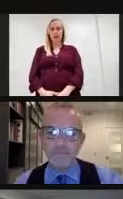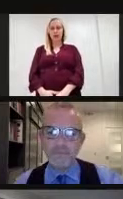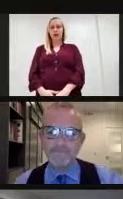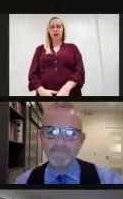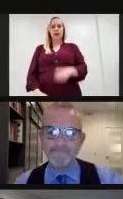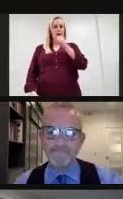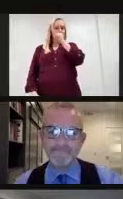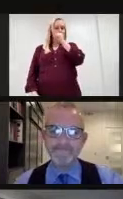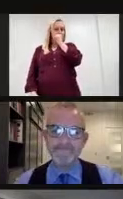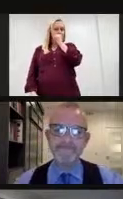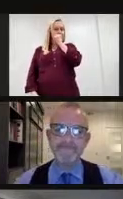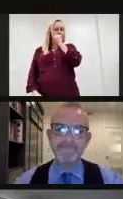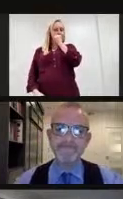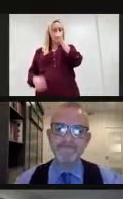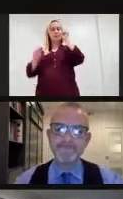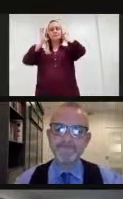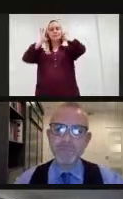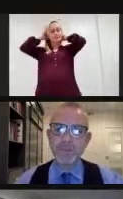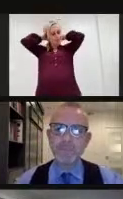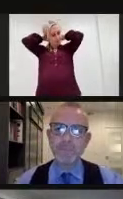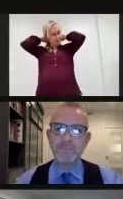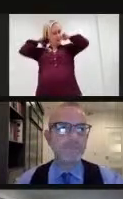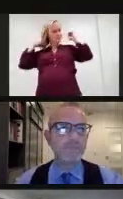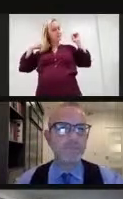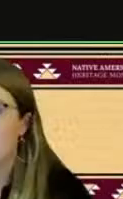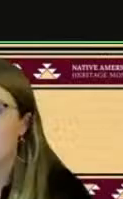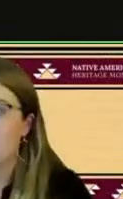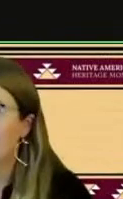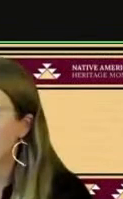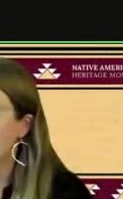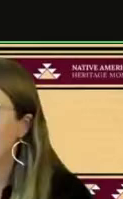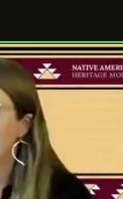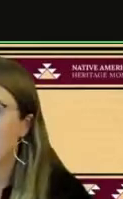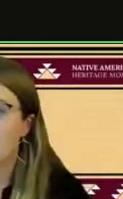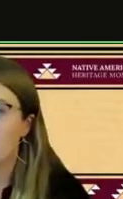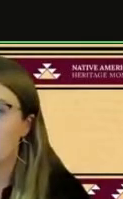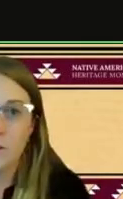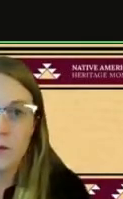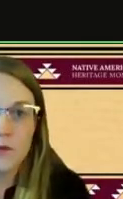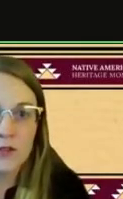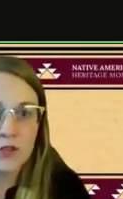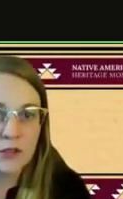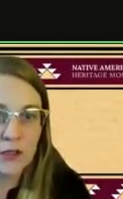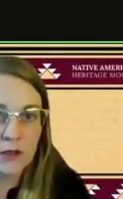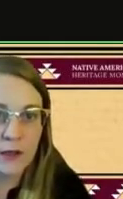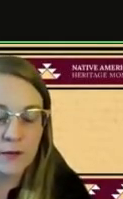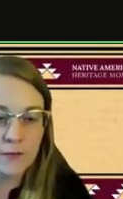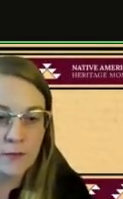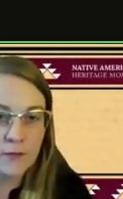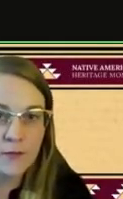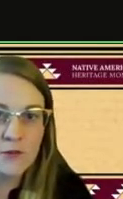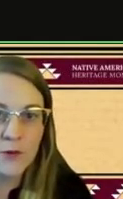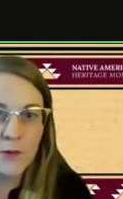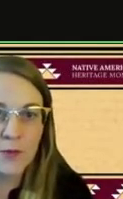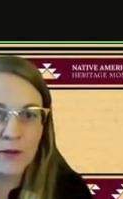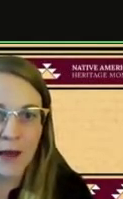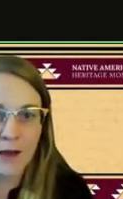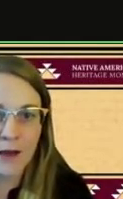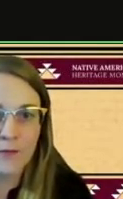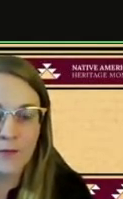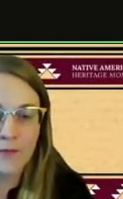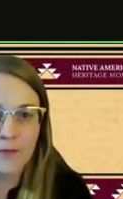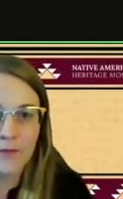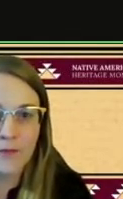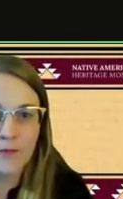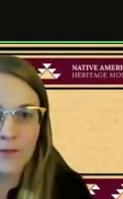Okay, I will stop my screen share then. Oh, Director Chandragiri, do you want me to pull it back